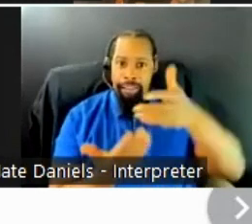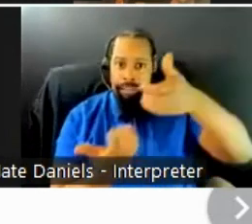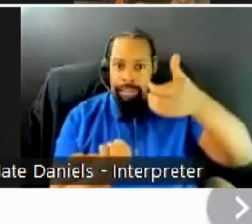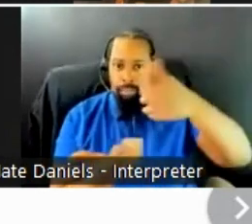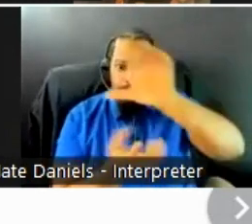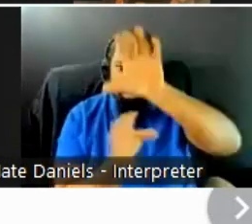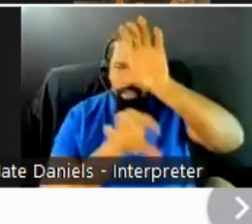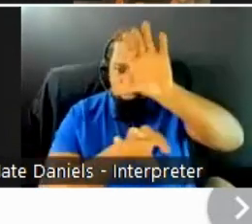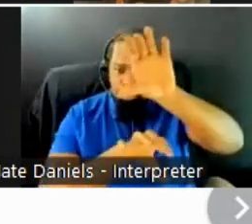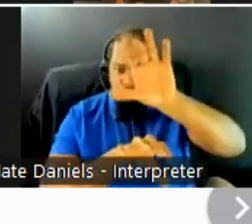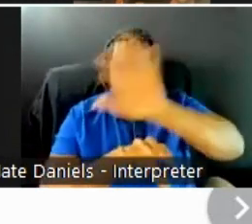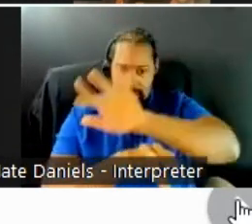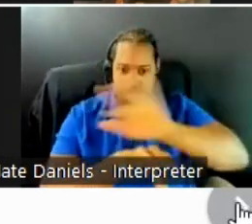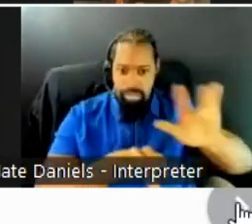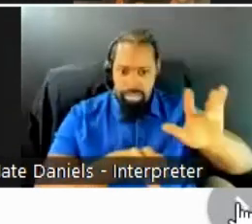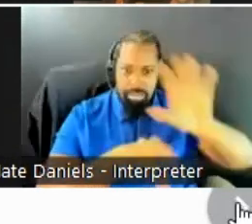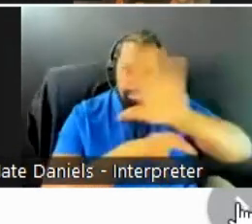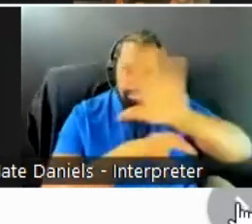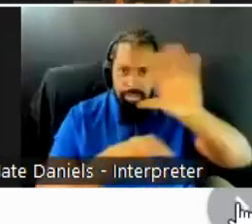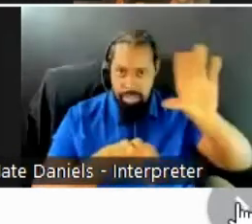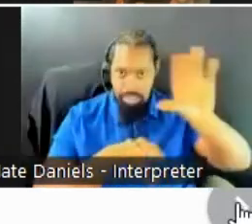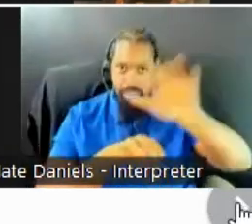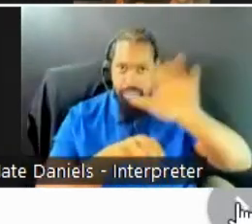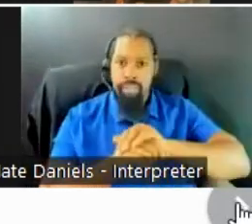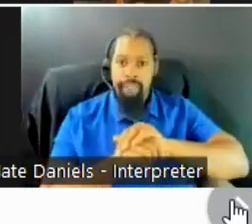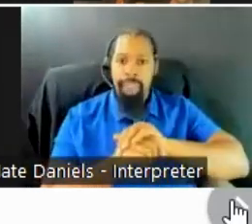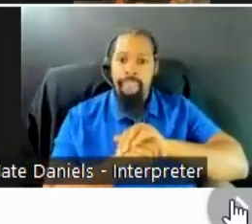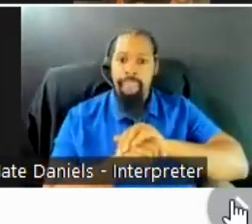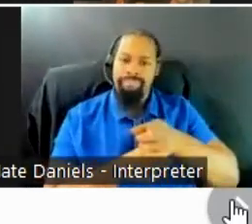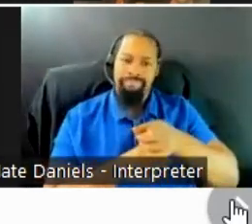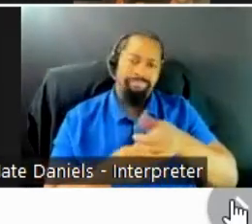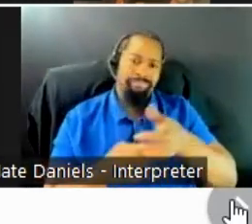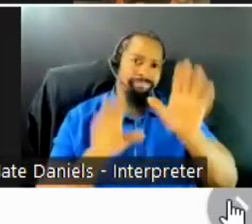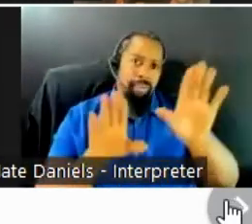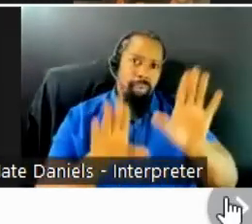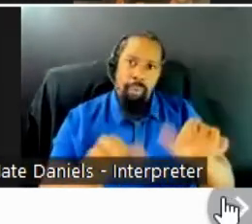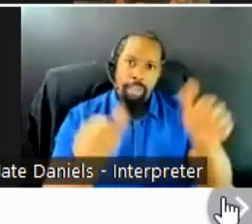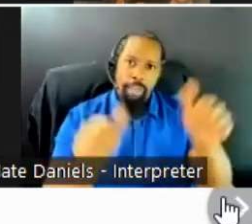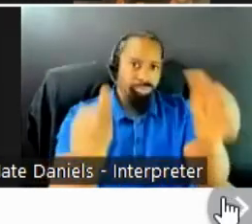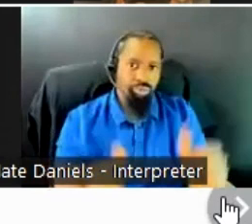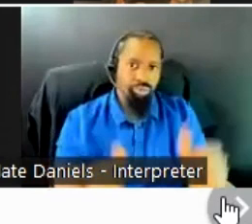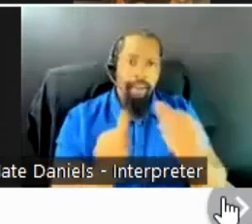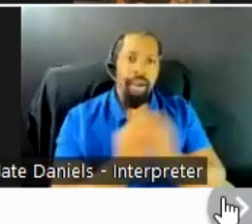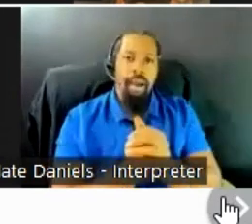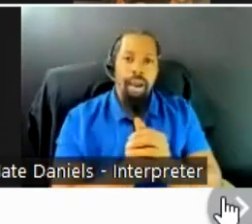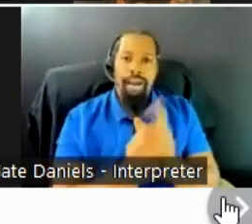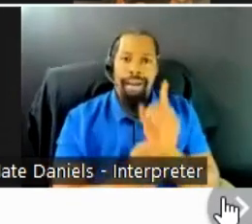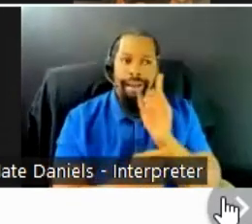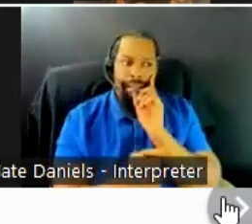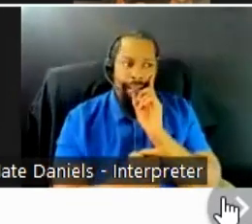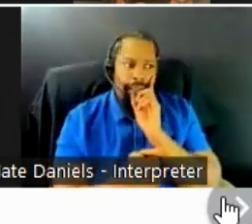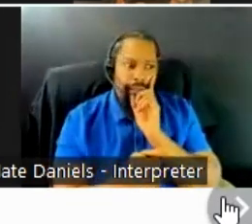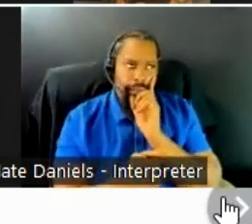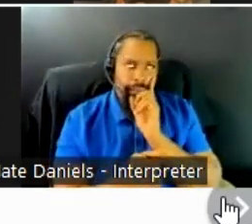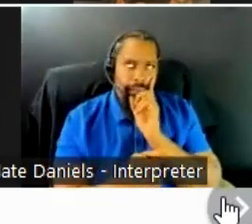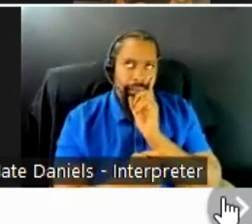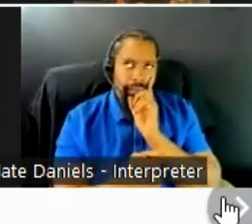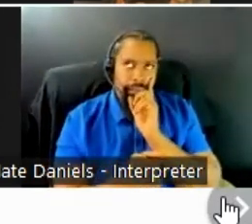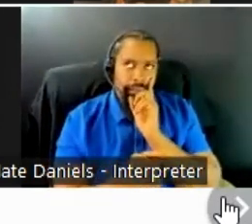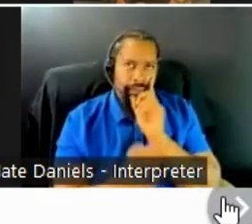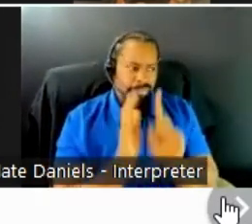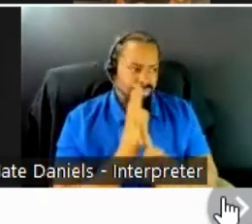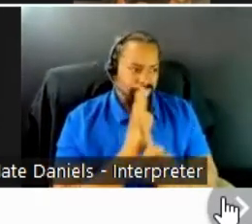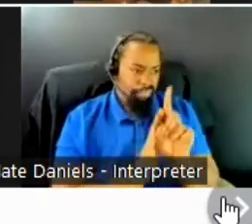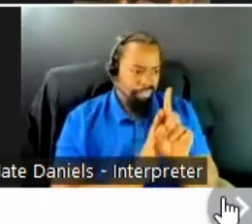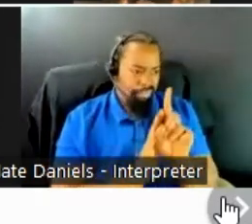Of course, you know, sensational figure. She's, I think, 6'1", then